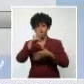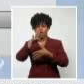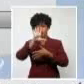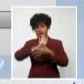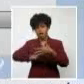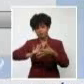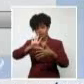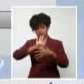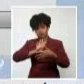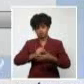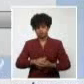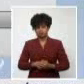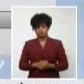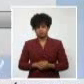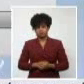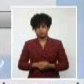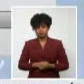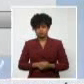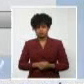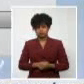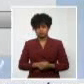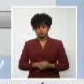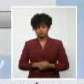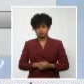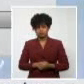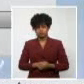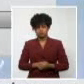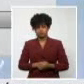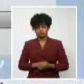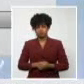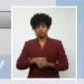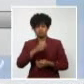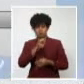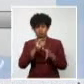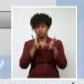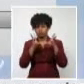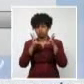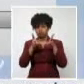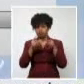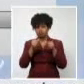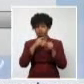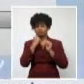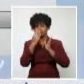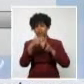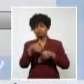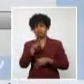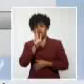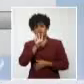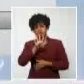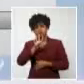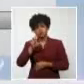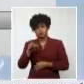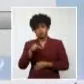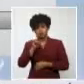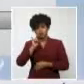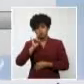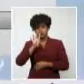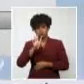2,830 more than yesterday, which gives a lethality of 5.94%.